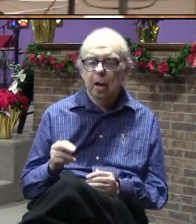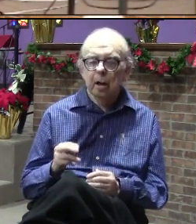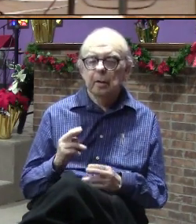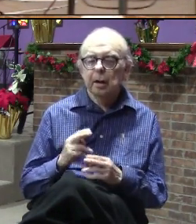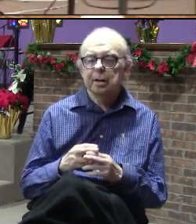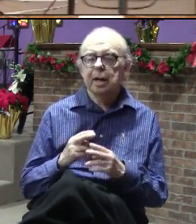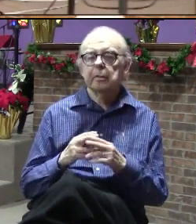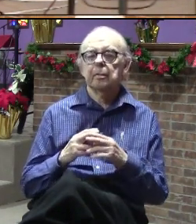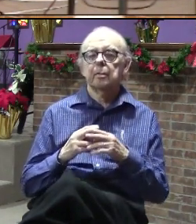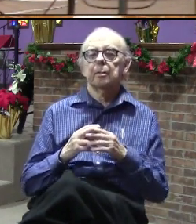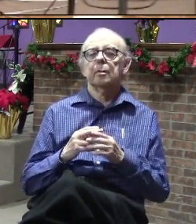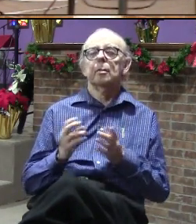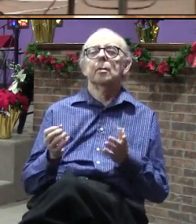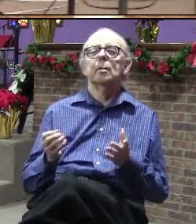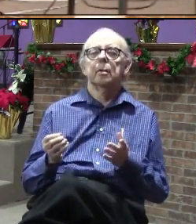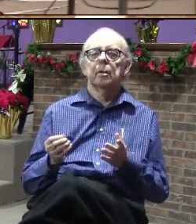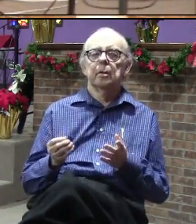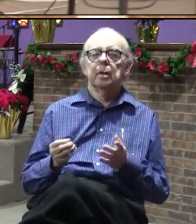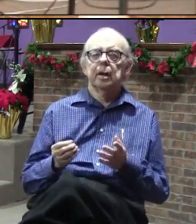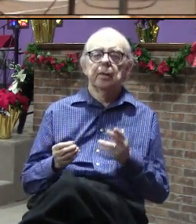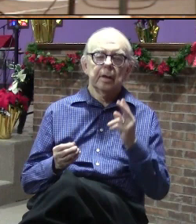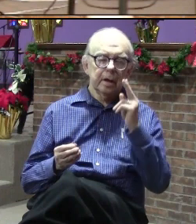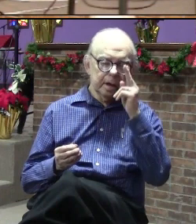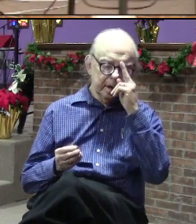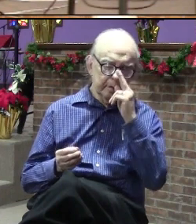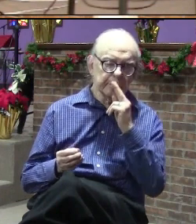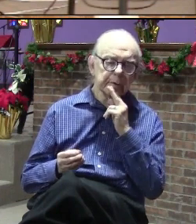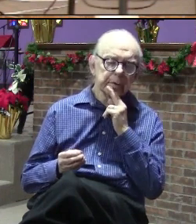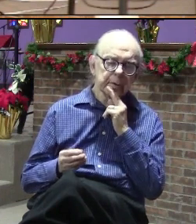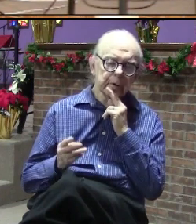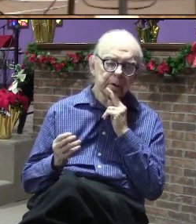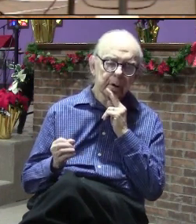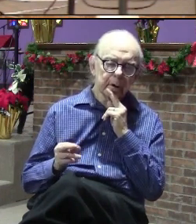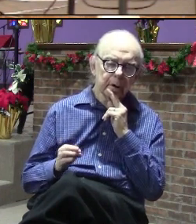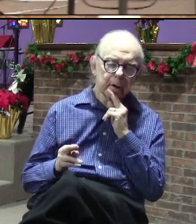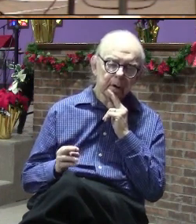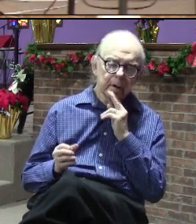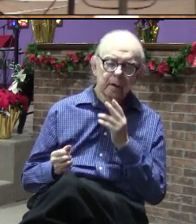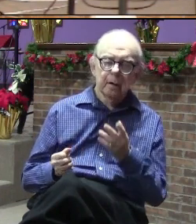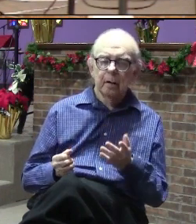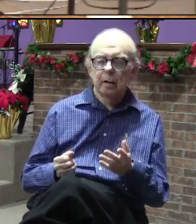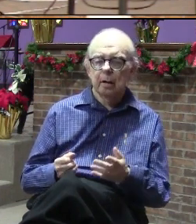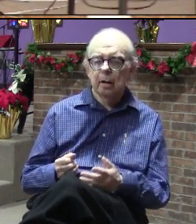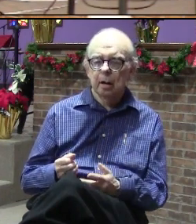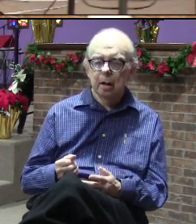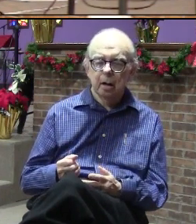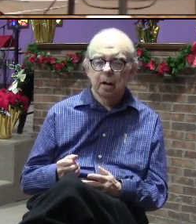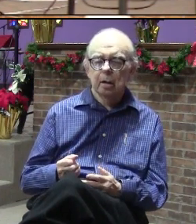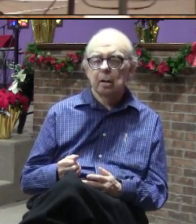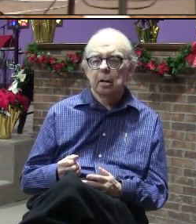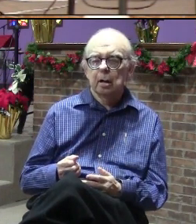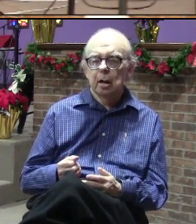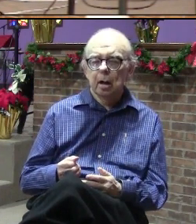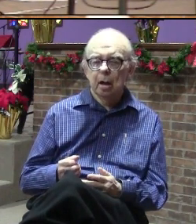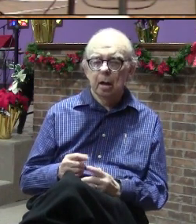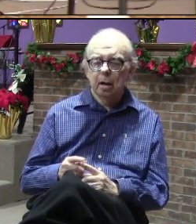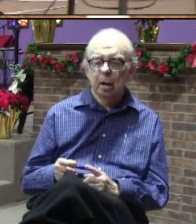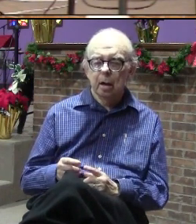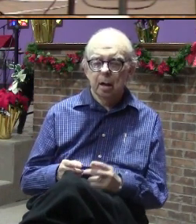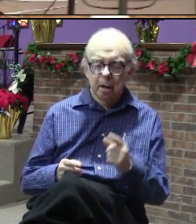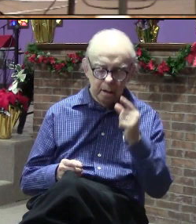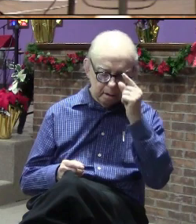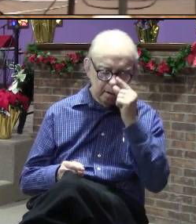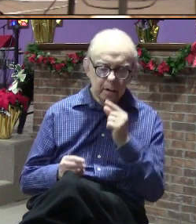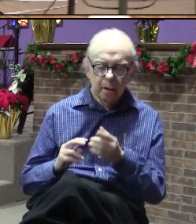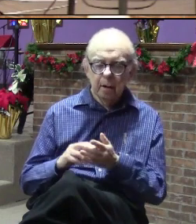name in the Hebrew, or Joshua, or Savior. But in the Greek, it